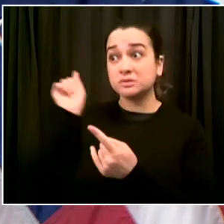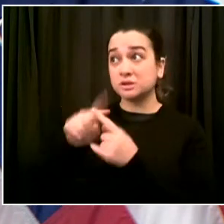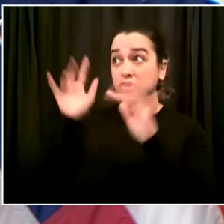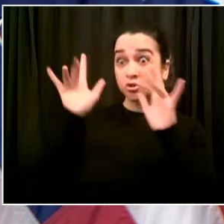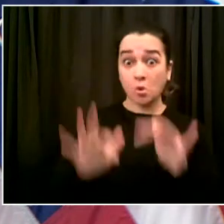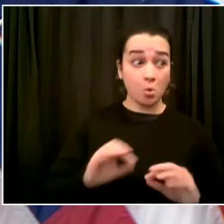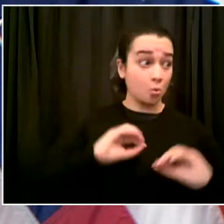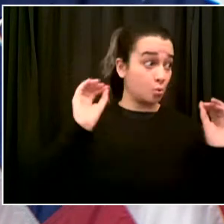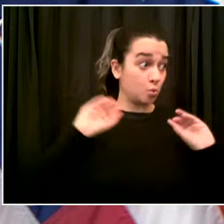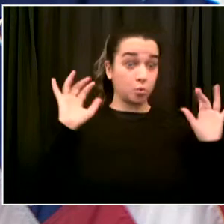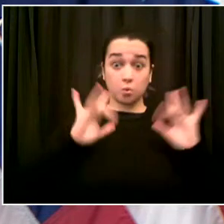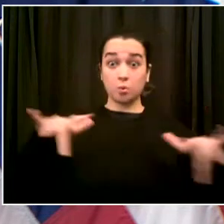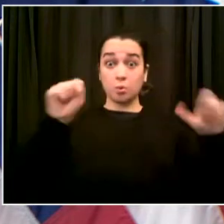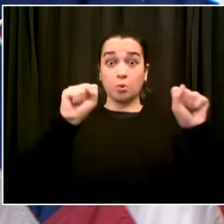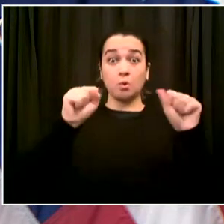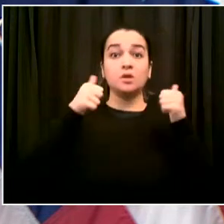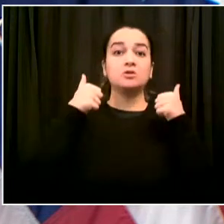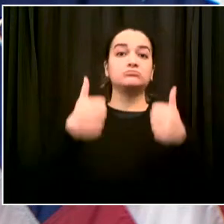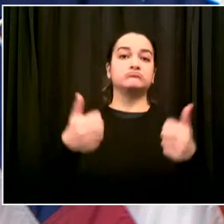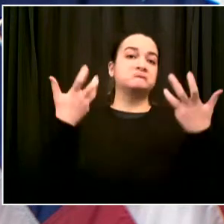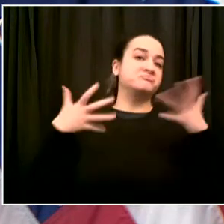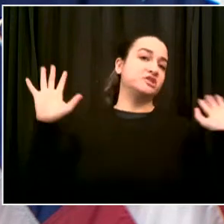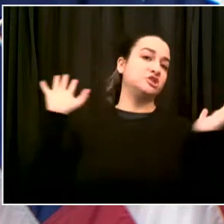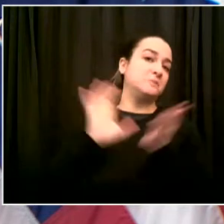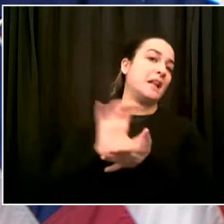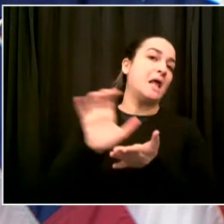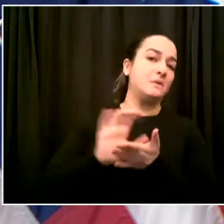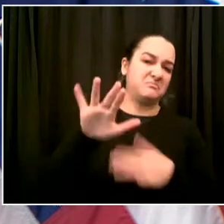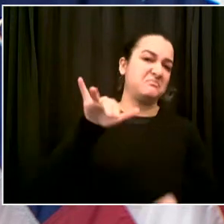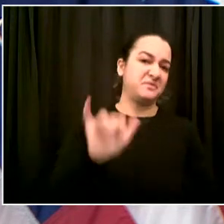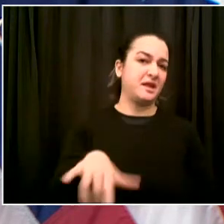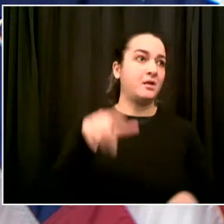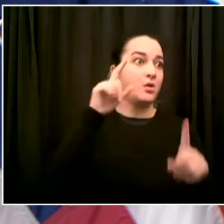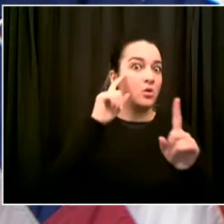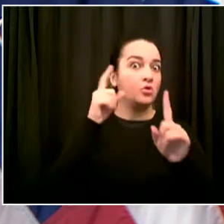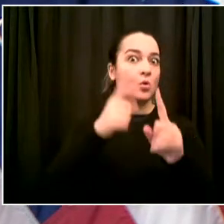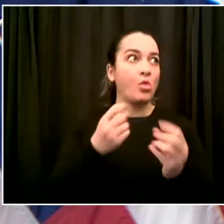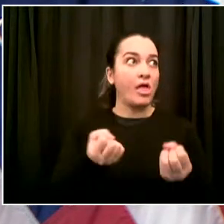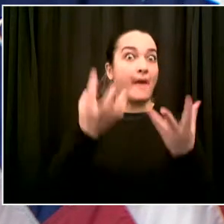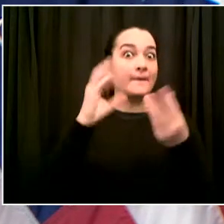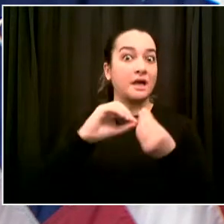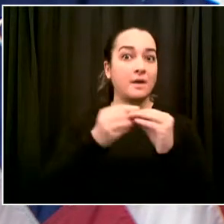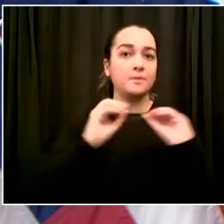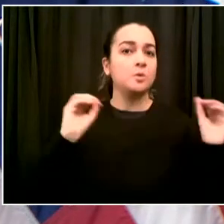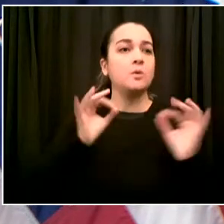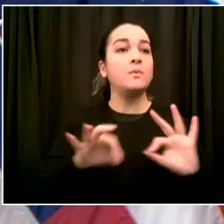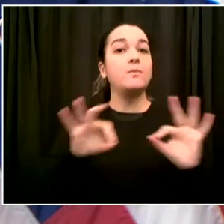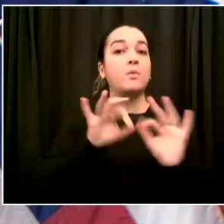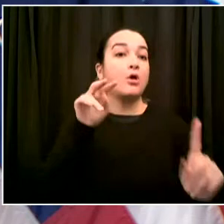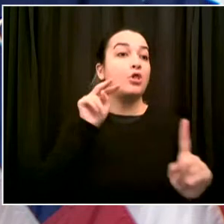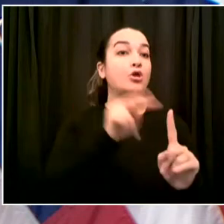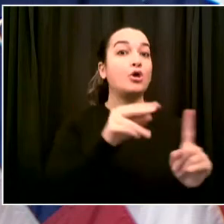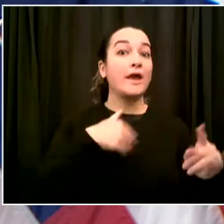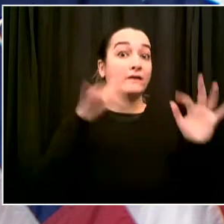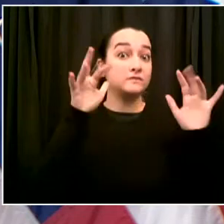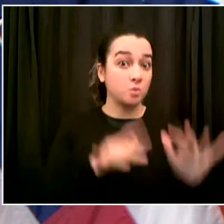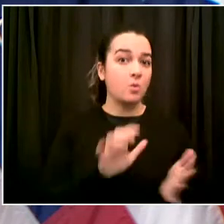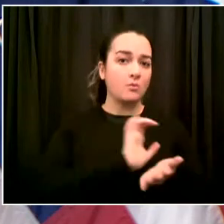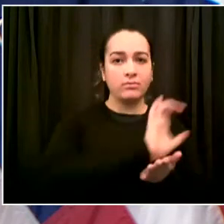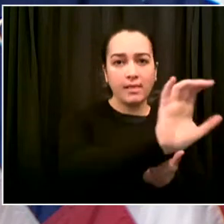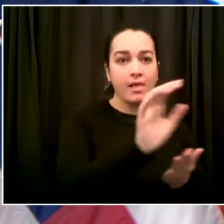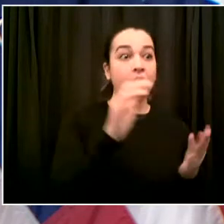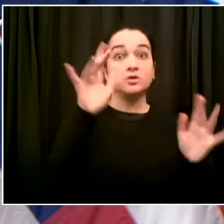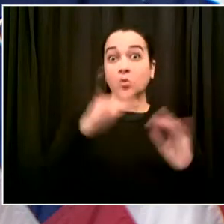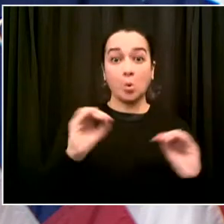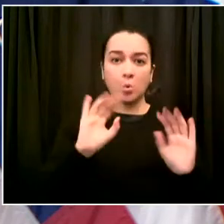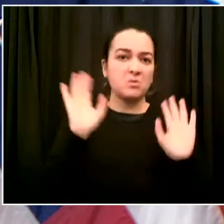some duration of period after cessation of snowfall. So then we'll go through the ebbs and flows, as all New York City residents know, of the melting and refreeze. We